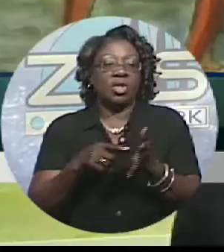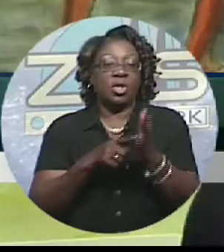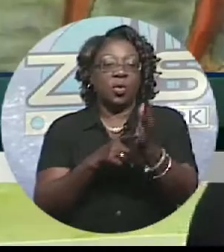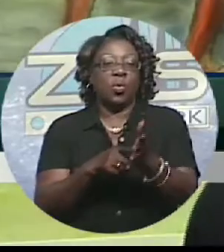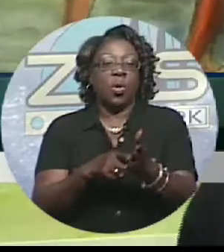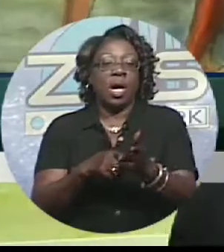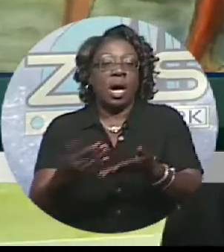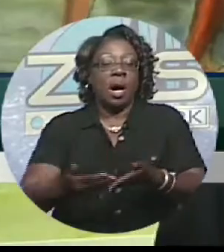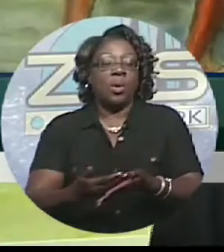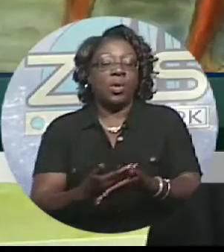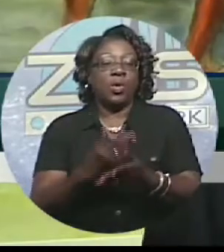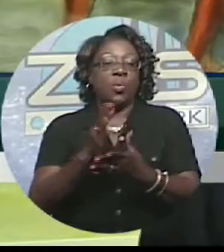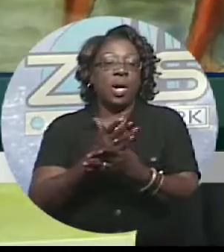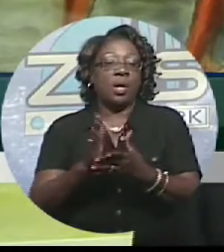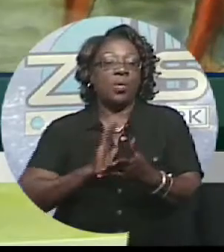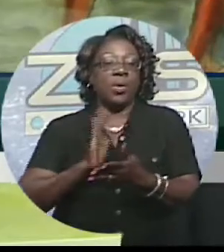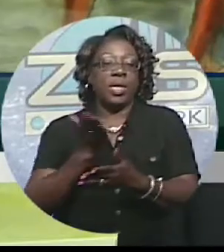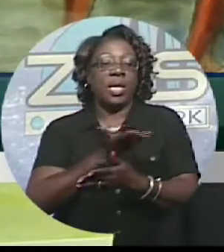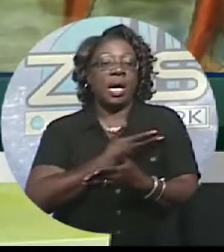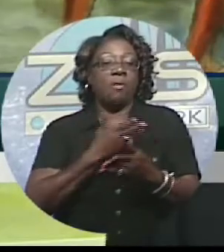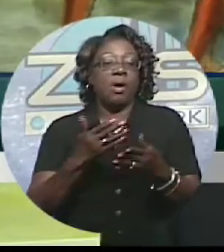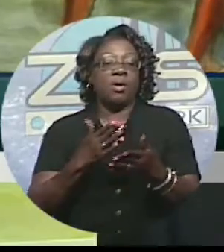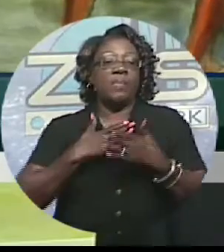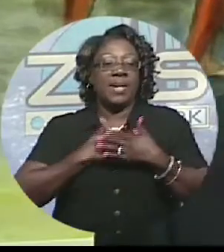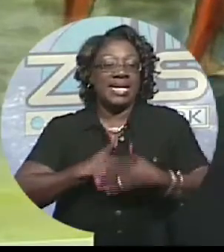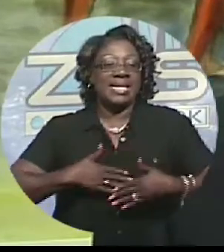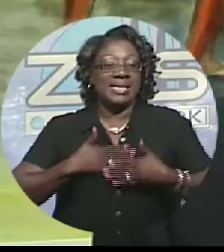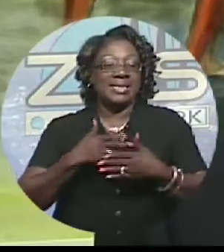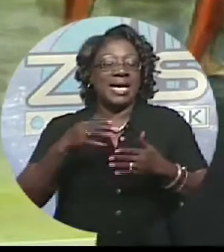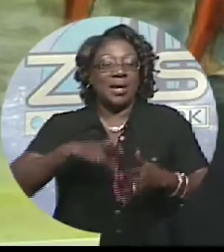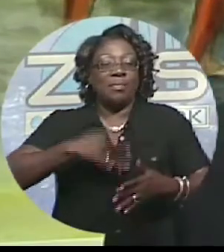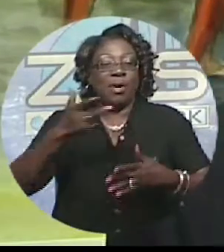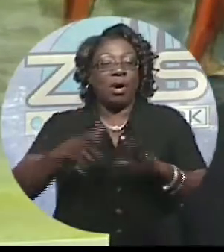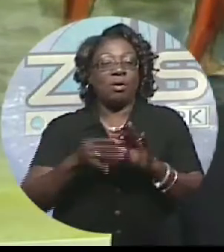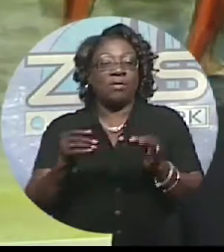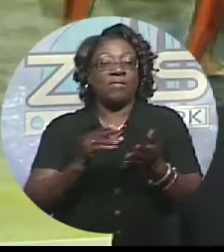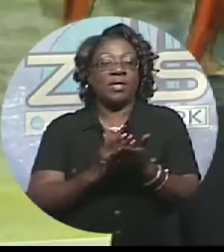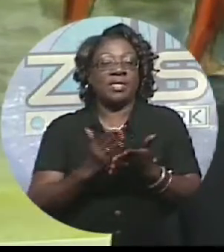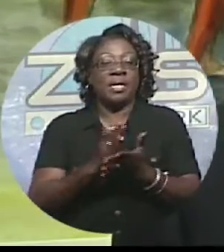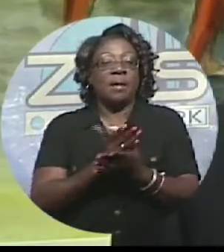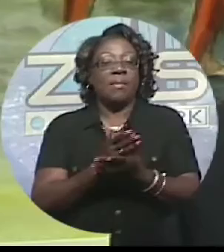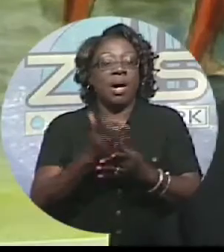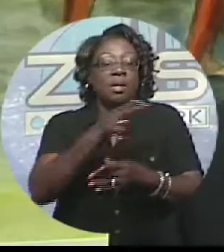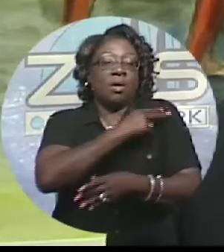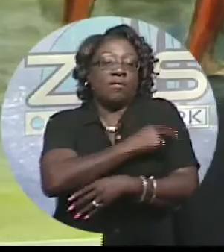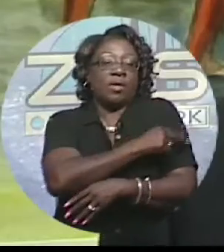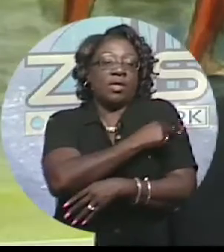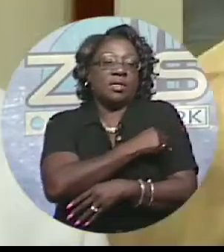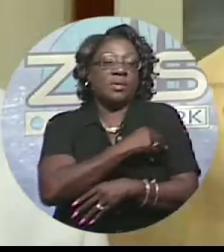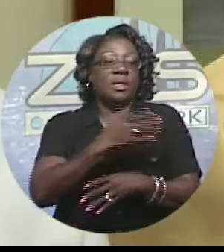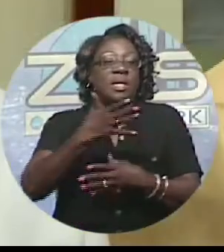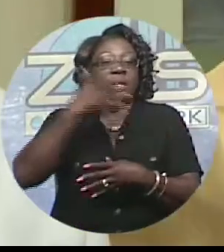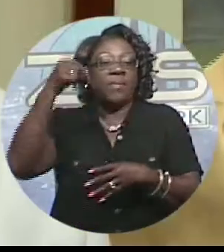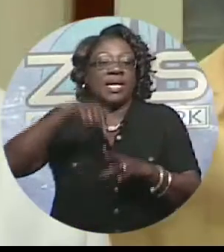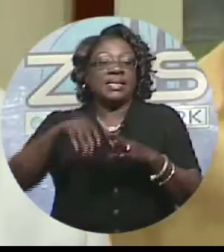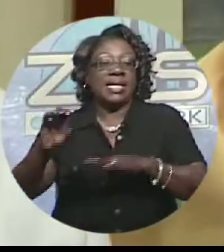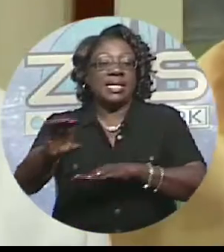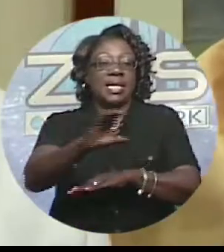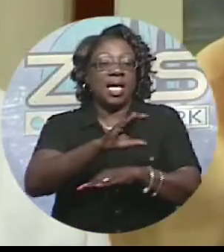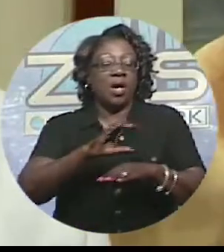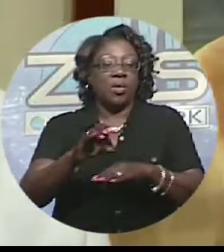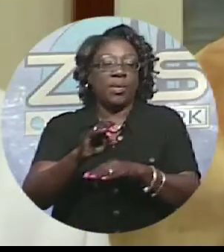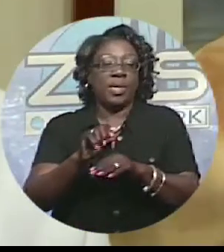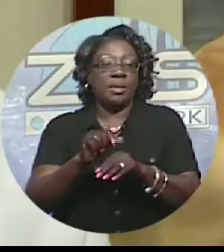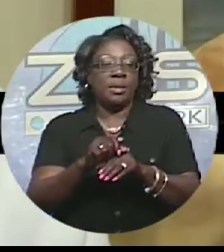know, we are very pleased and proud of this block as the leading critical care block within the Caribbean region.